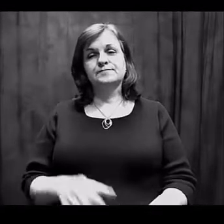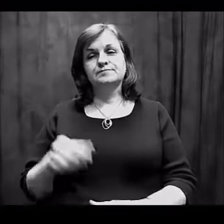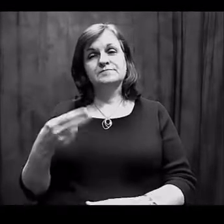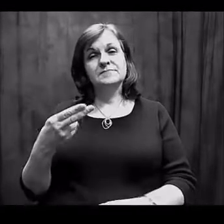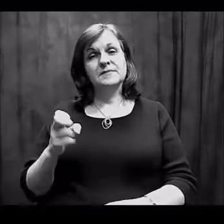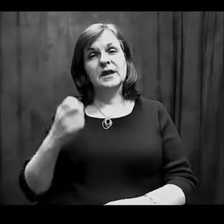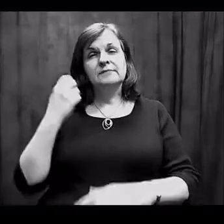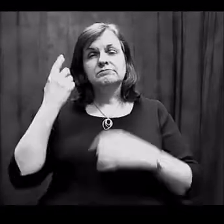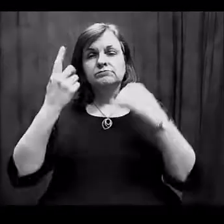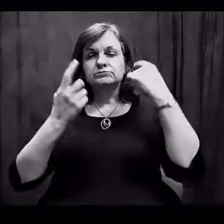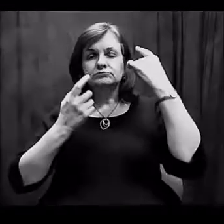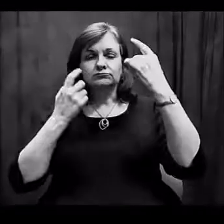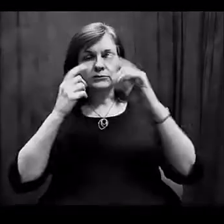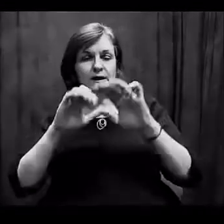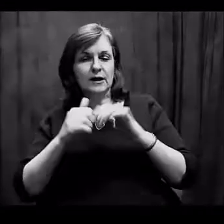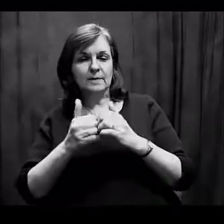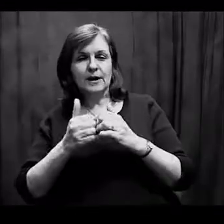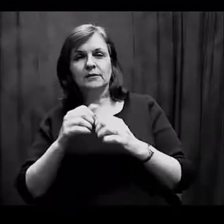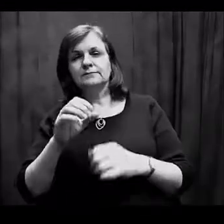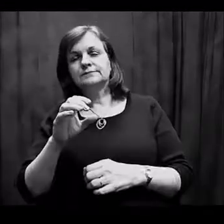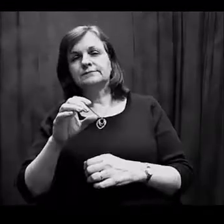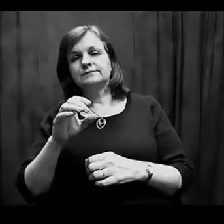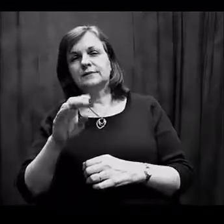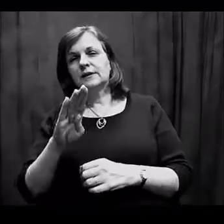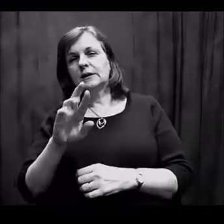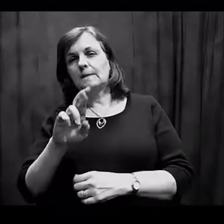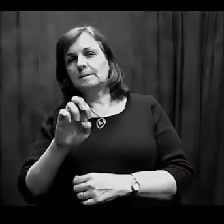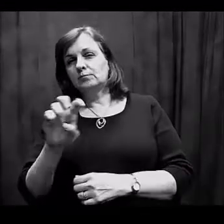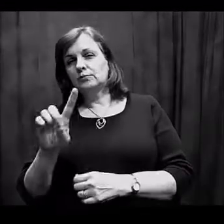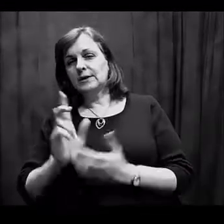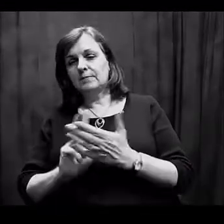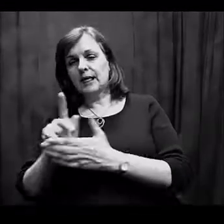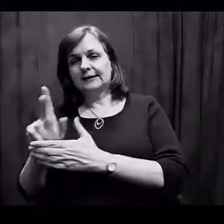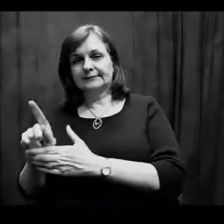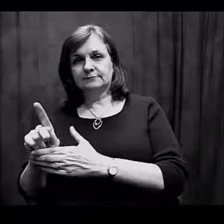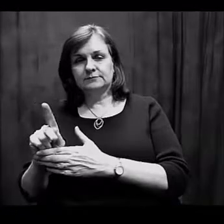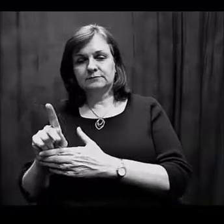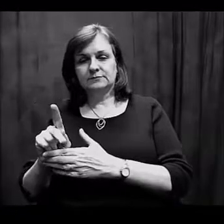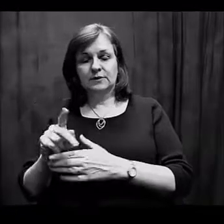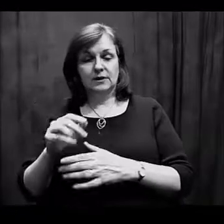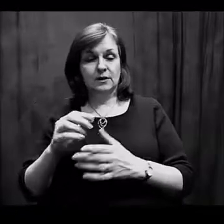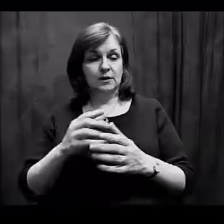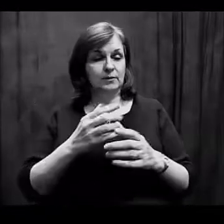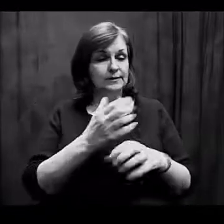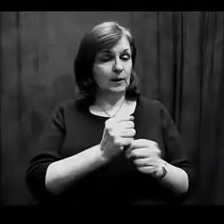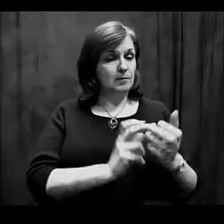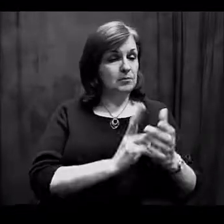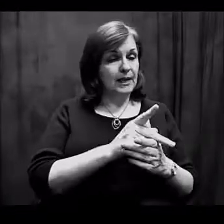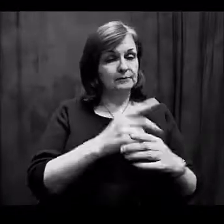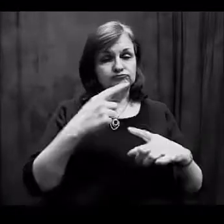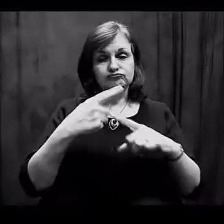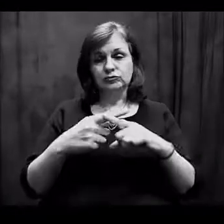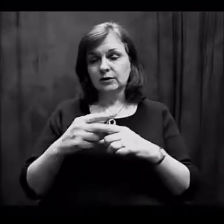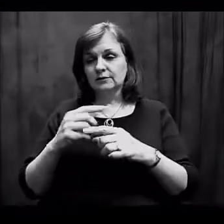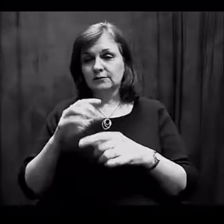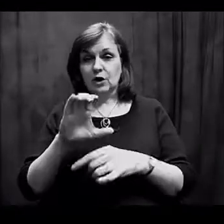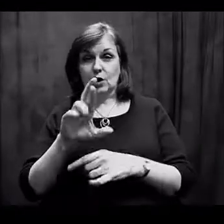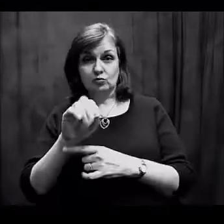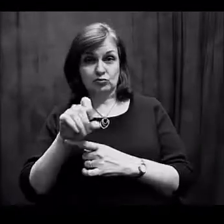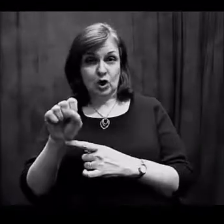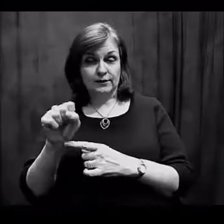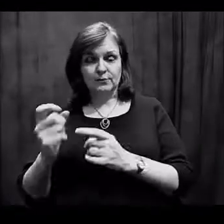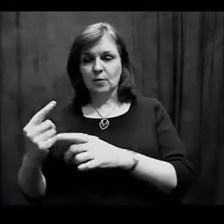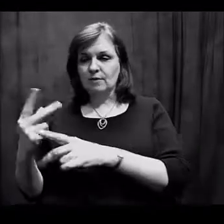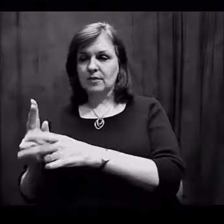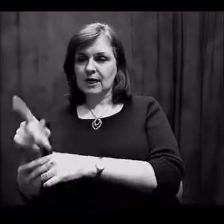1860s thinking about breeding plants. So he spent a lot of time crossing